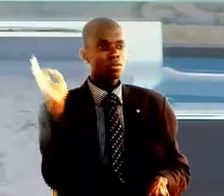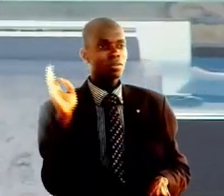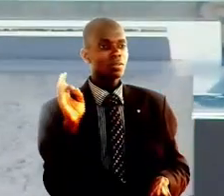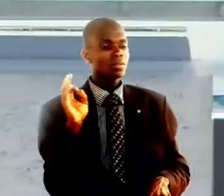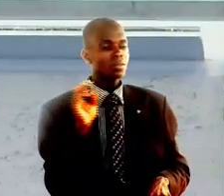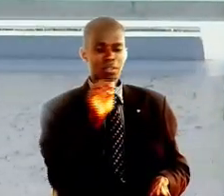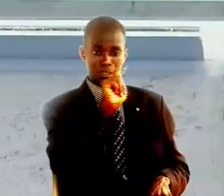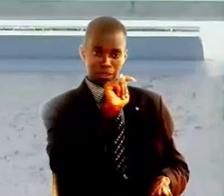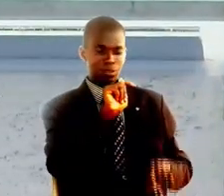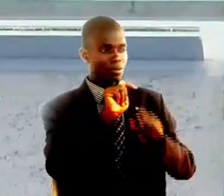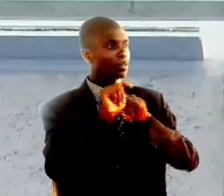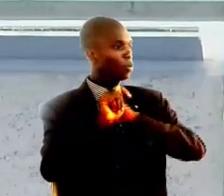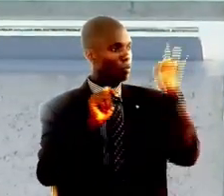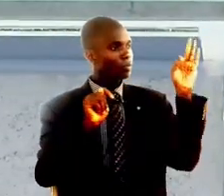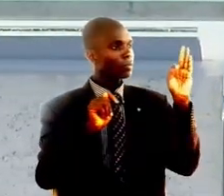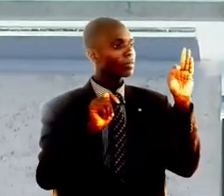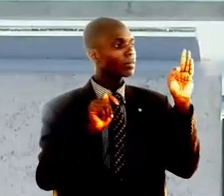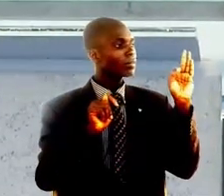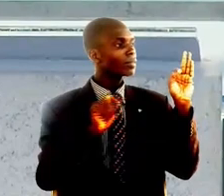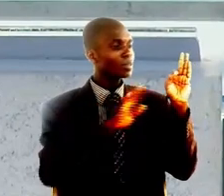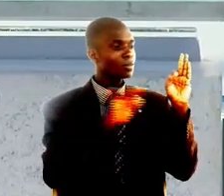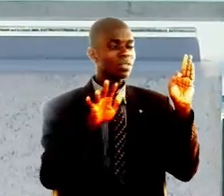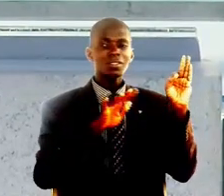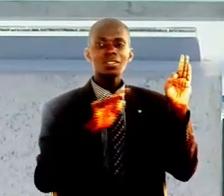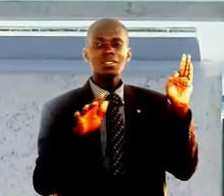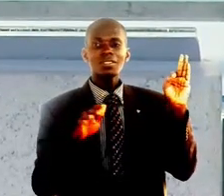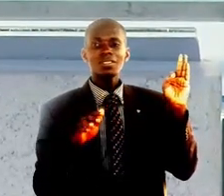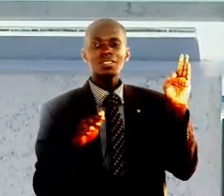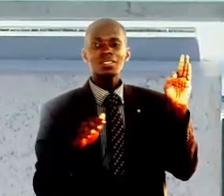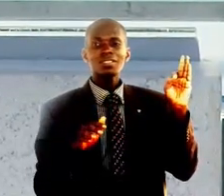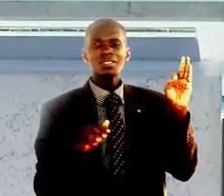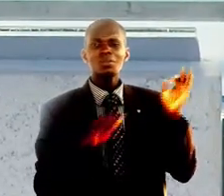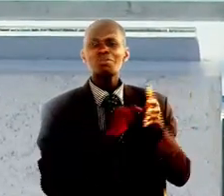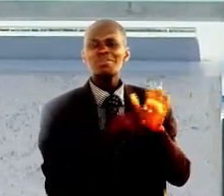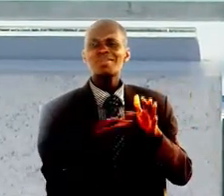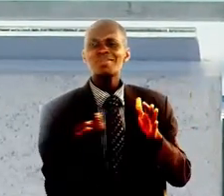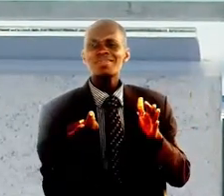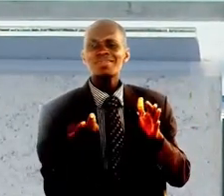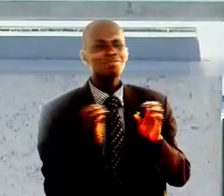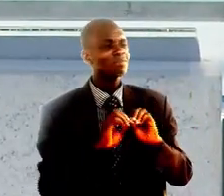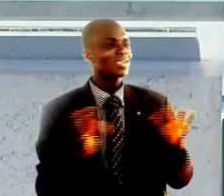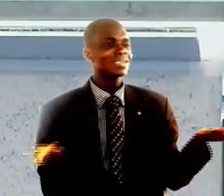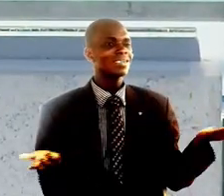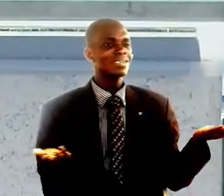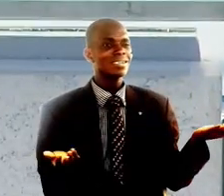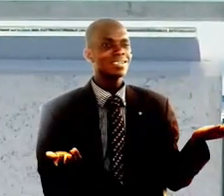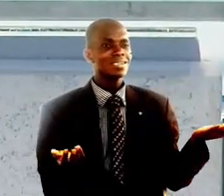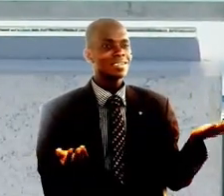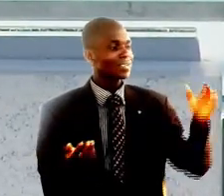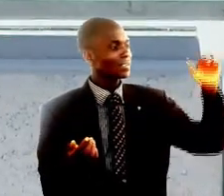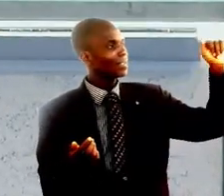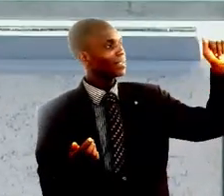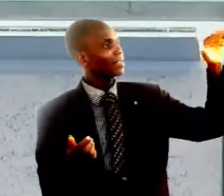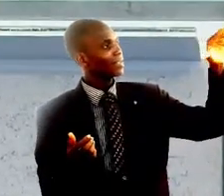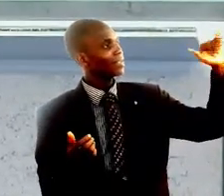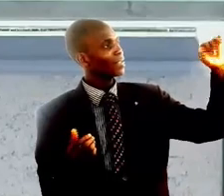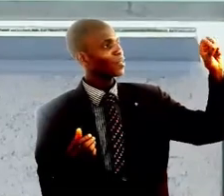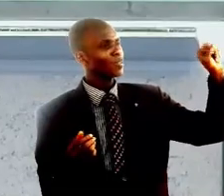intensify. I've tried intensify. I started intensify. I